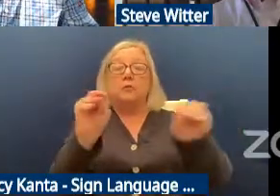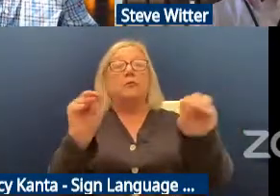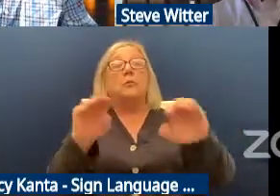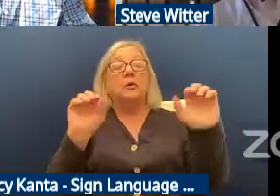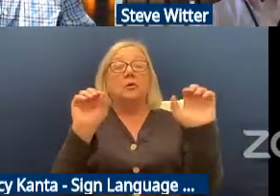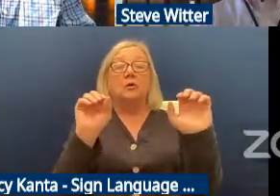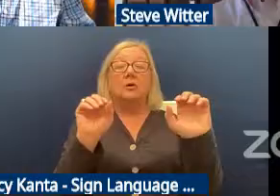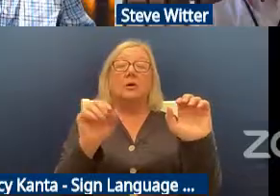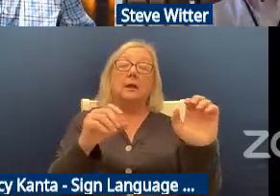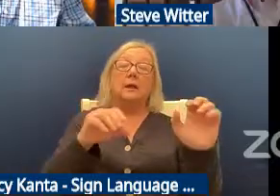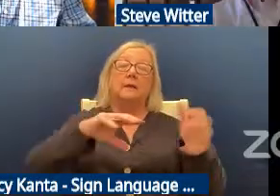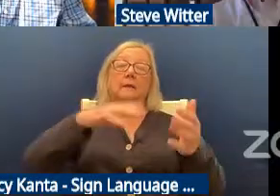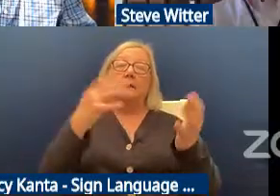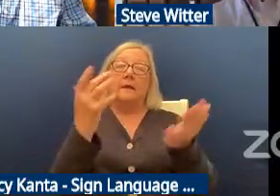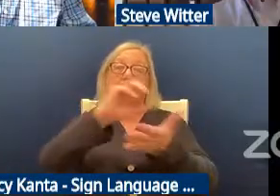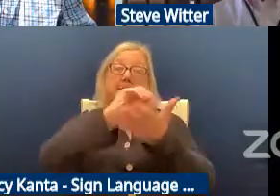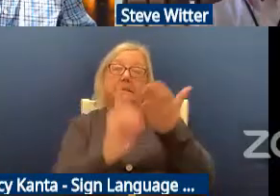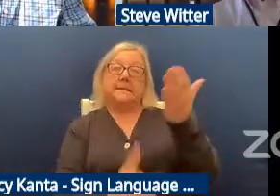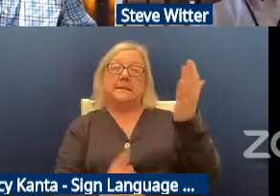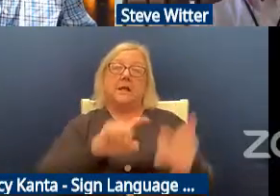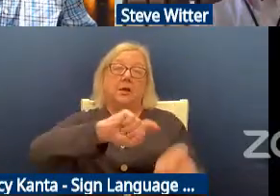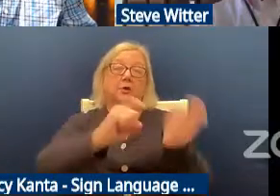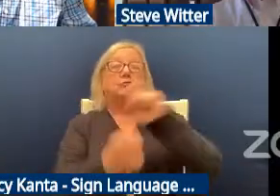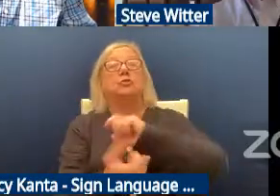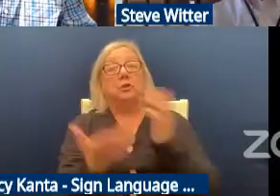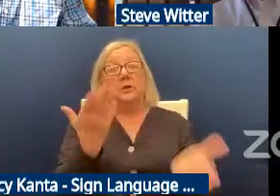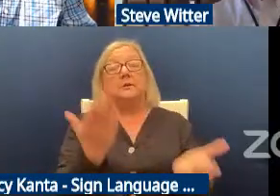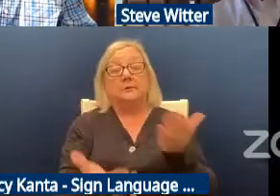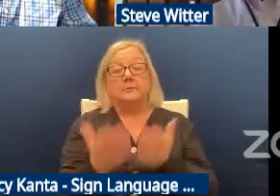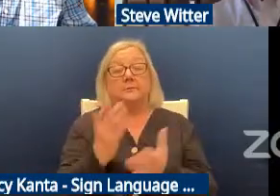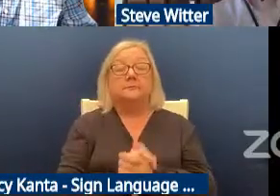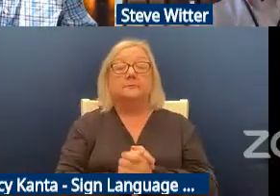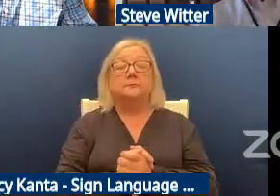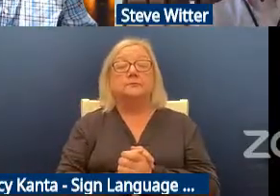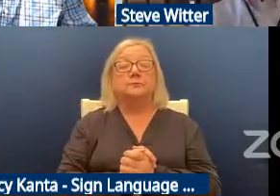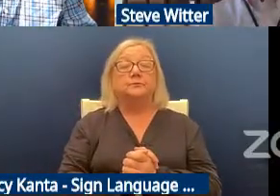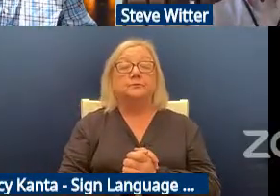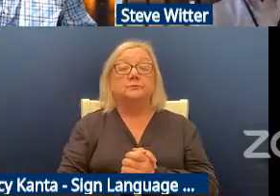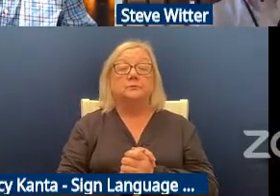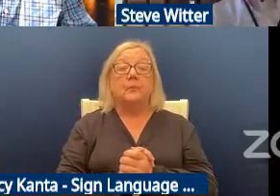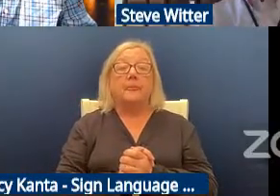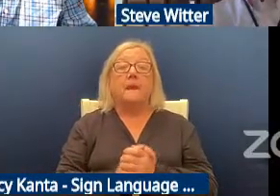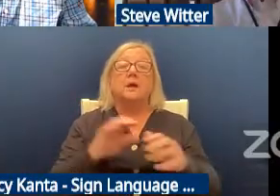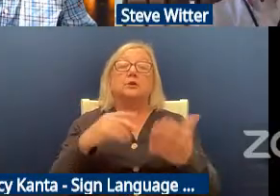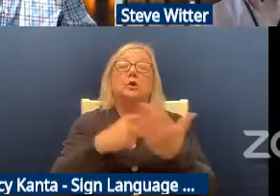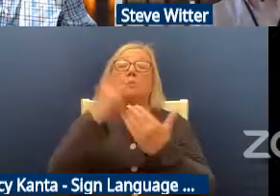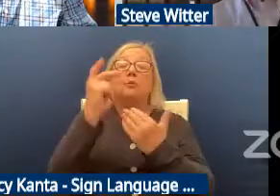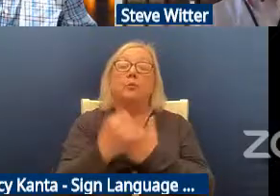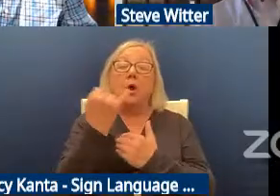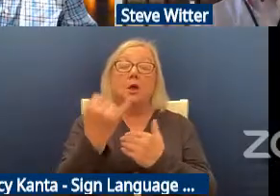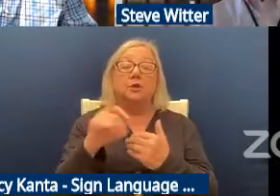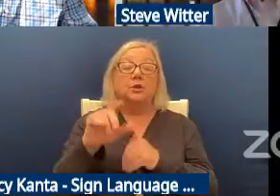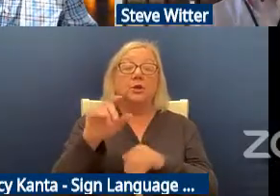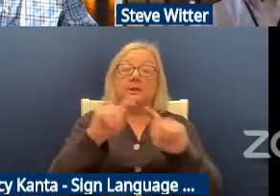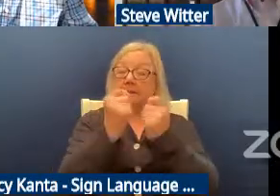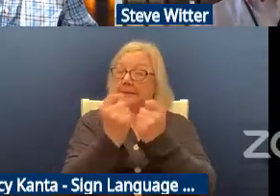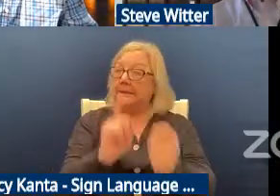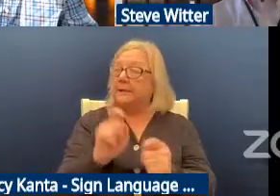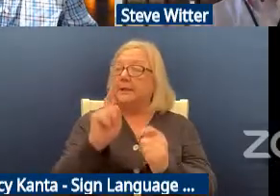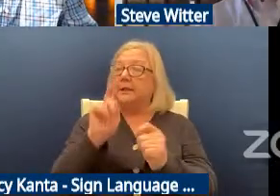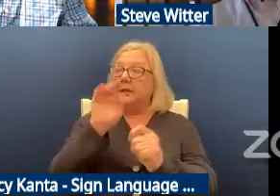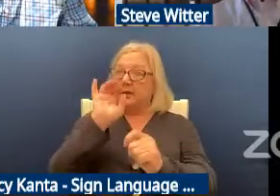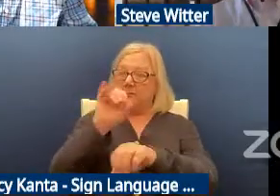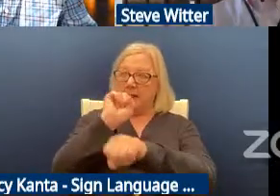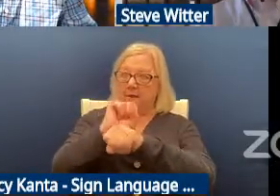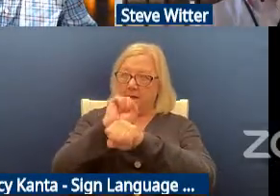structural requirements. And so architecturally, it might be different. So I think it would be incumbent upon the project team to accelerate that work so that then we can get